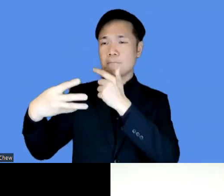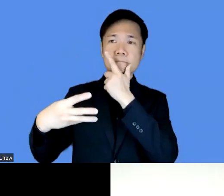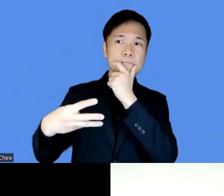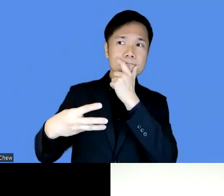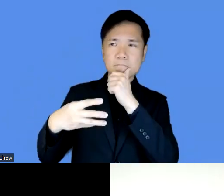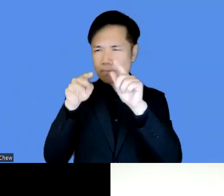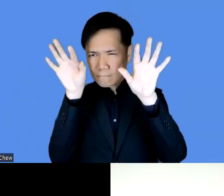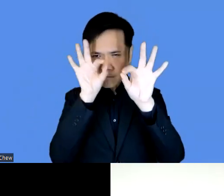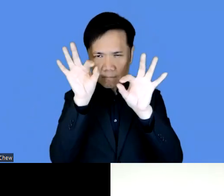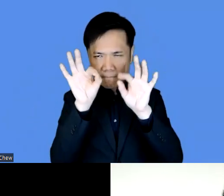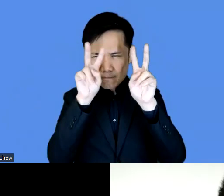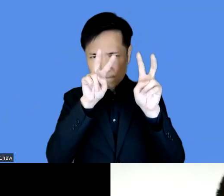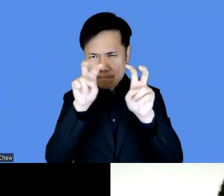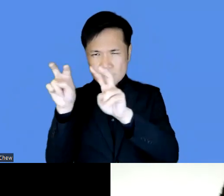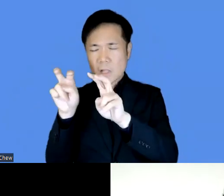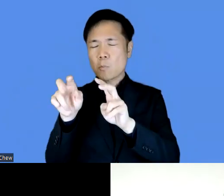And so far,